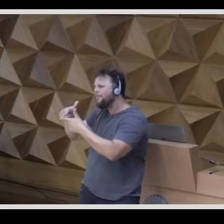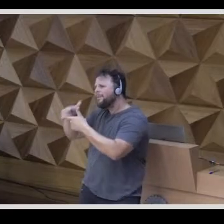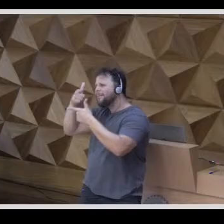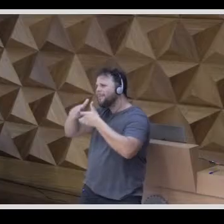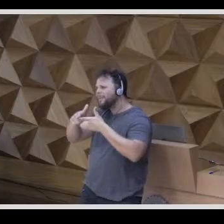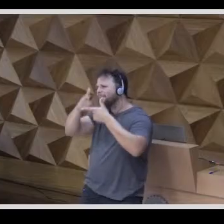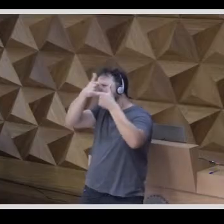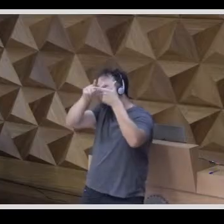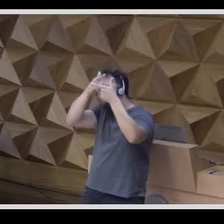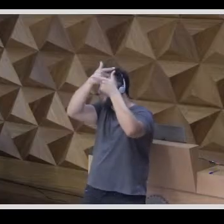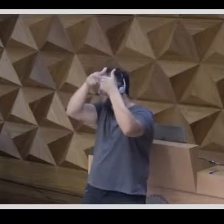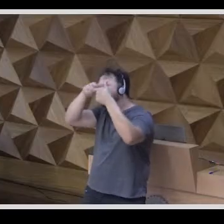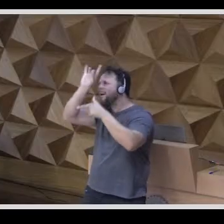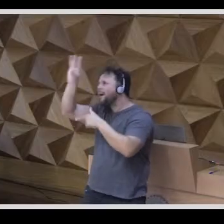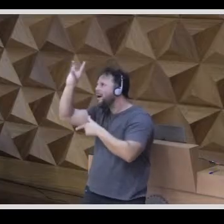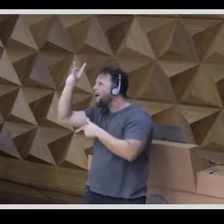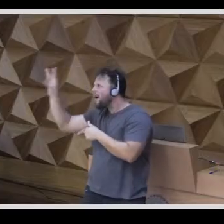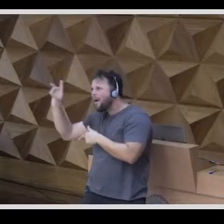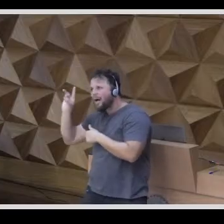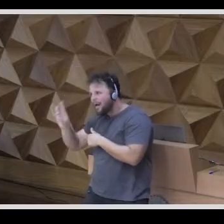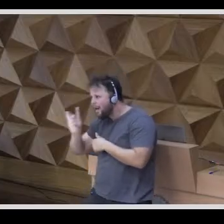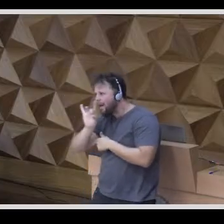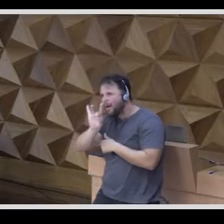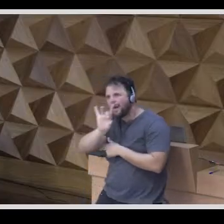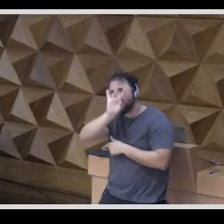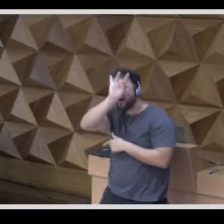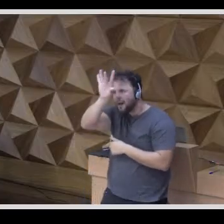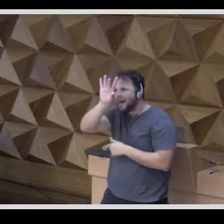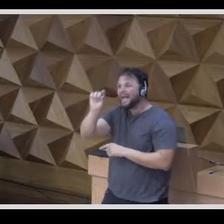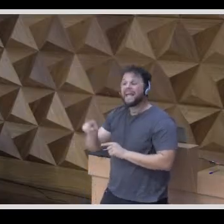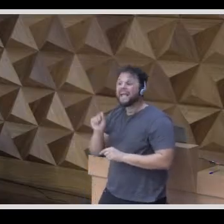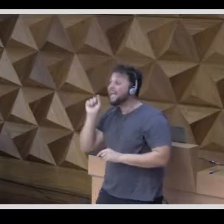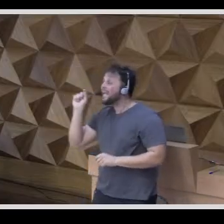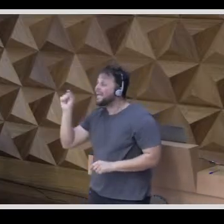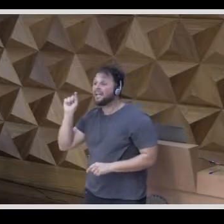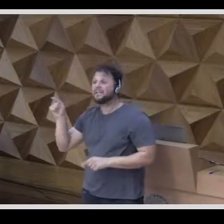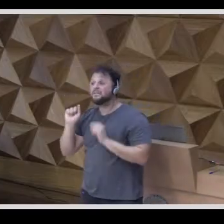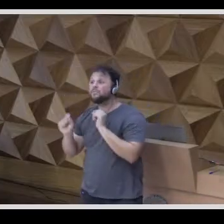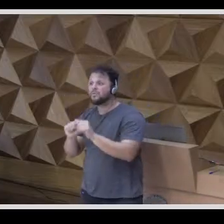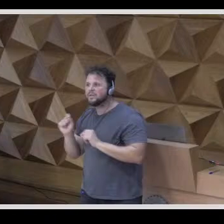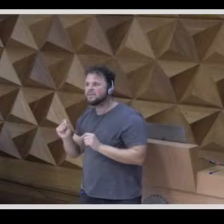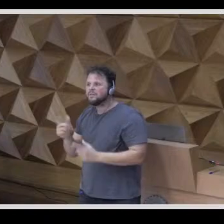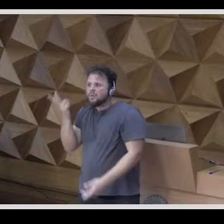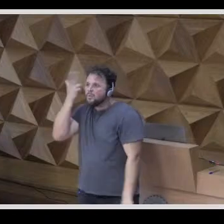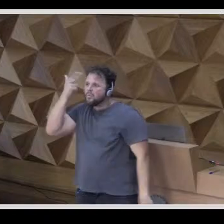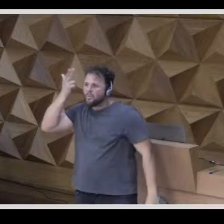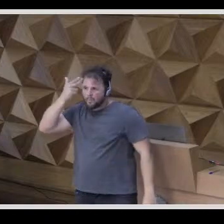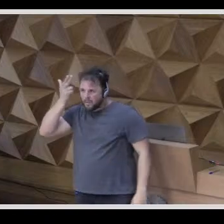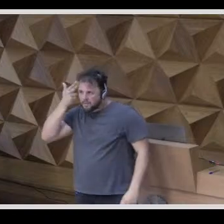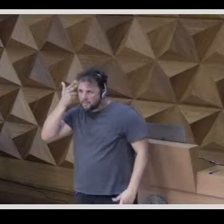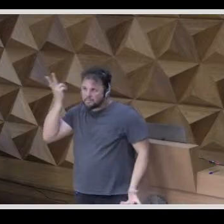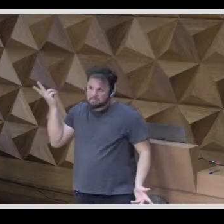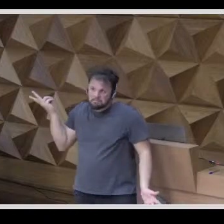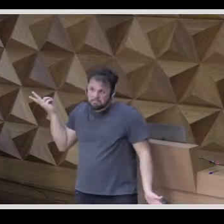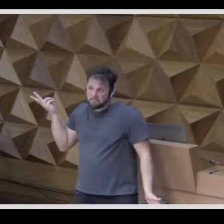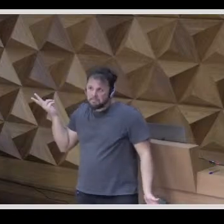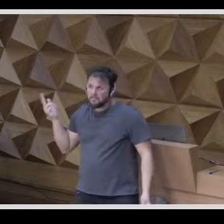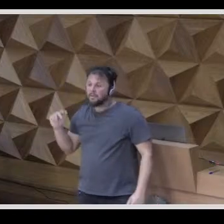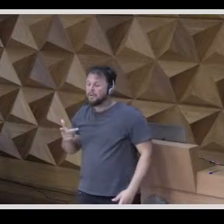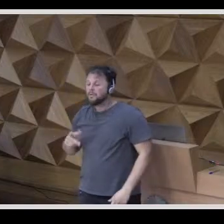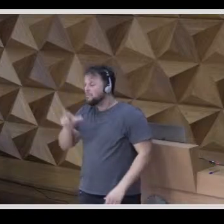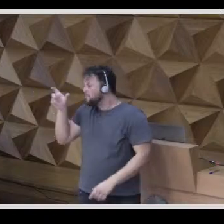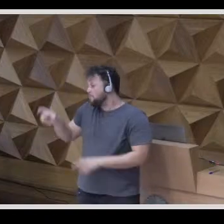of vividly and very problematically within this kind of use case if we don't properly address the human